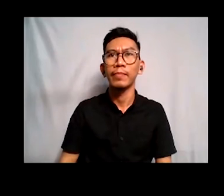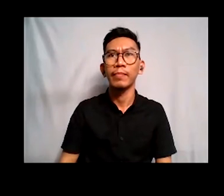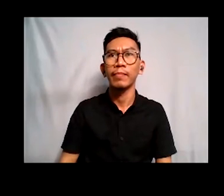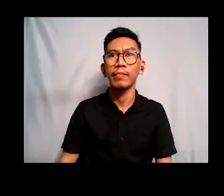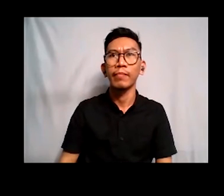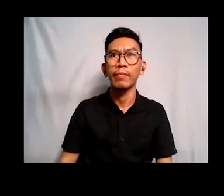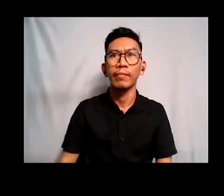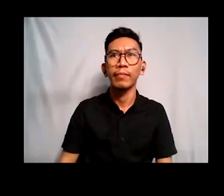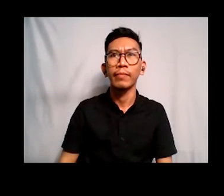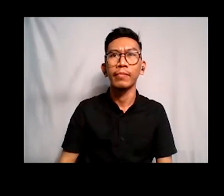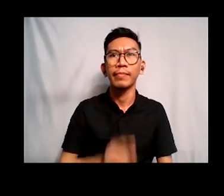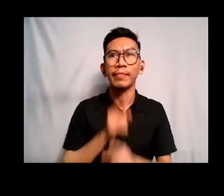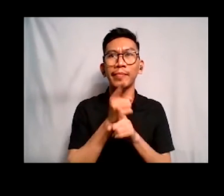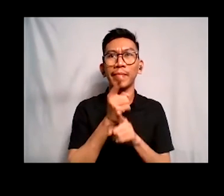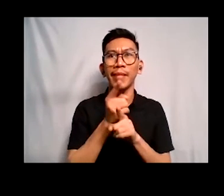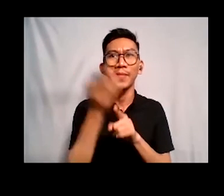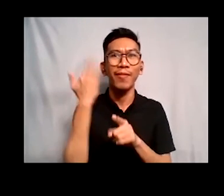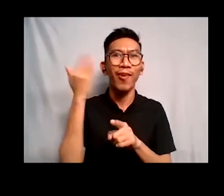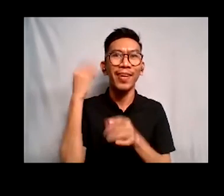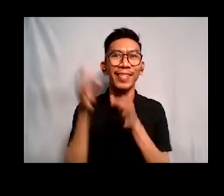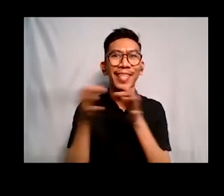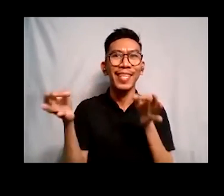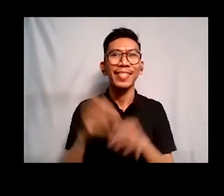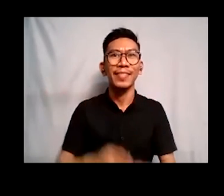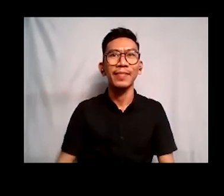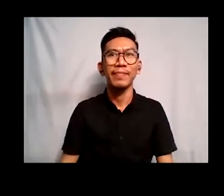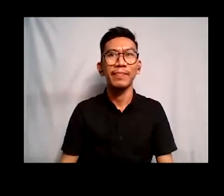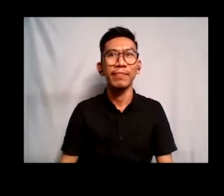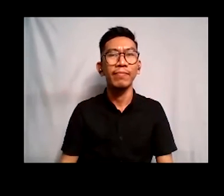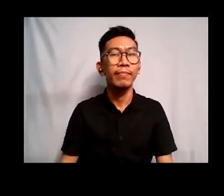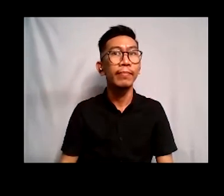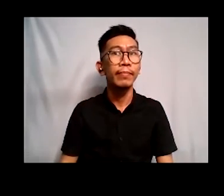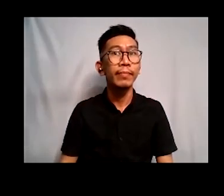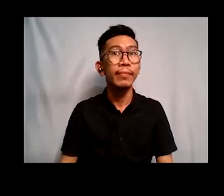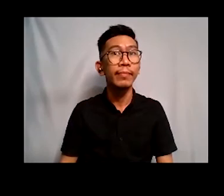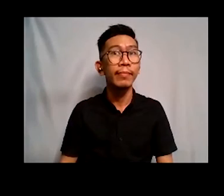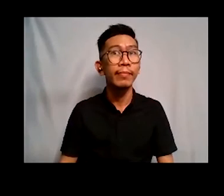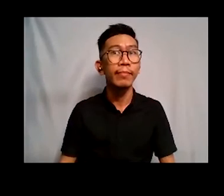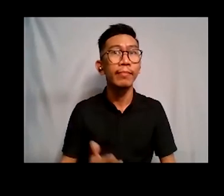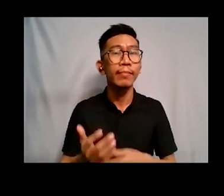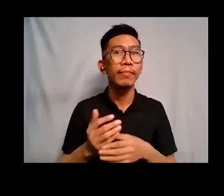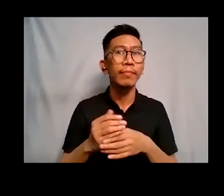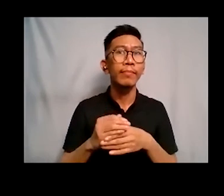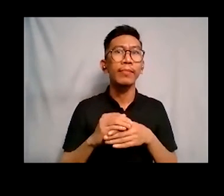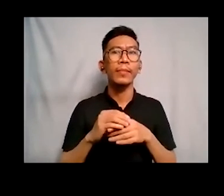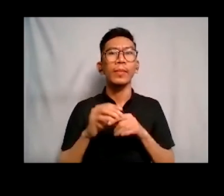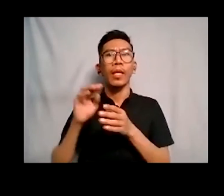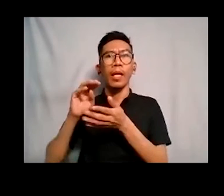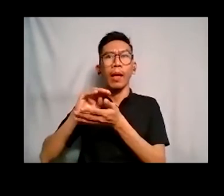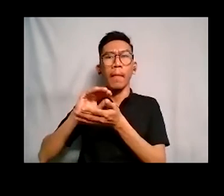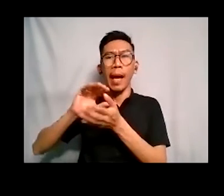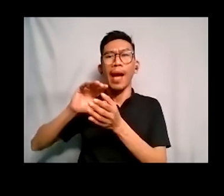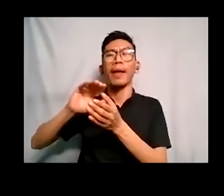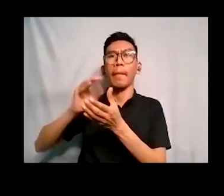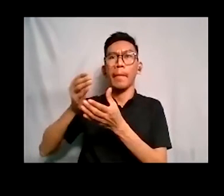Right? And so we said, Mongo can't be the subject because Mongo is not eating the person. The